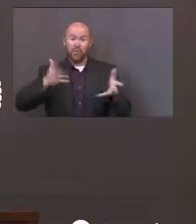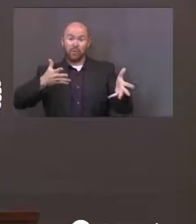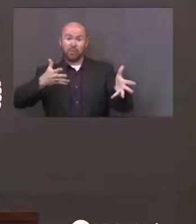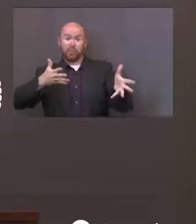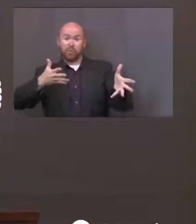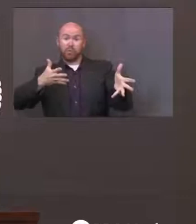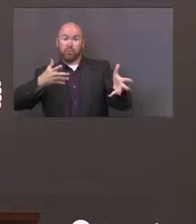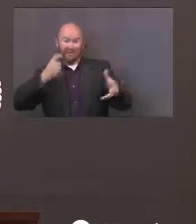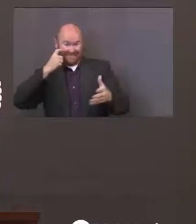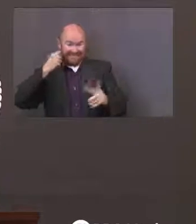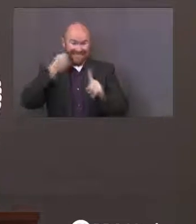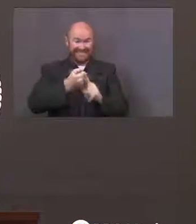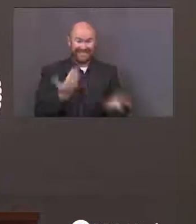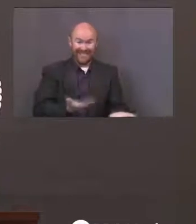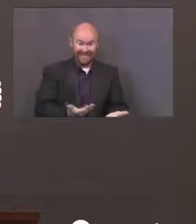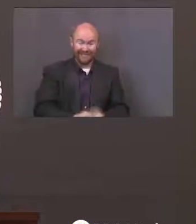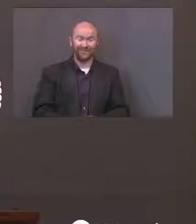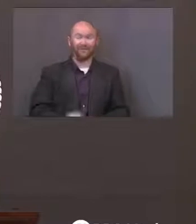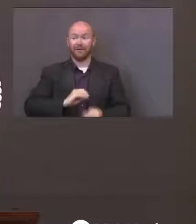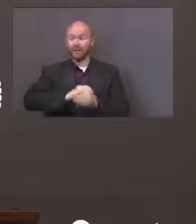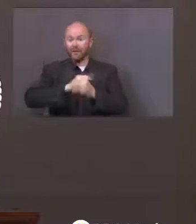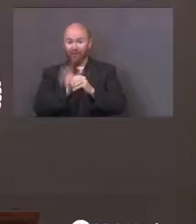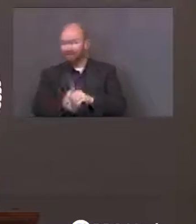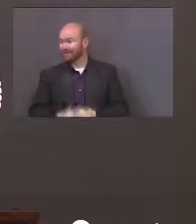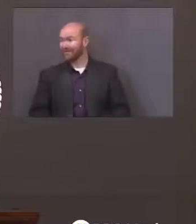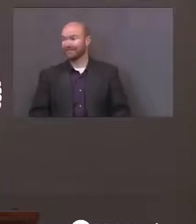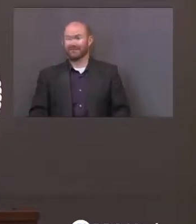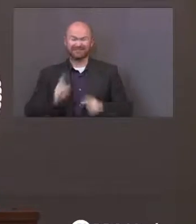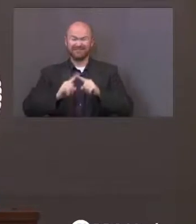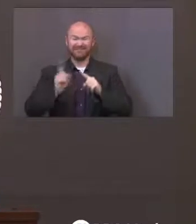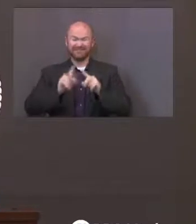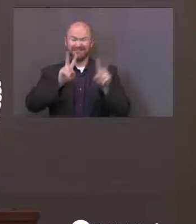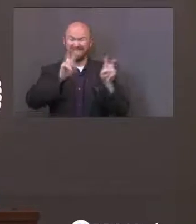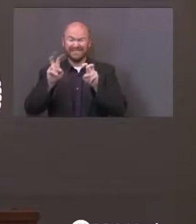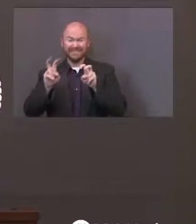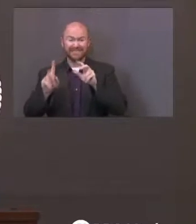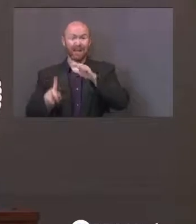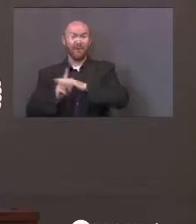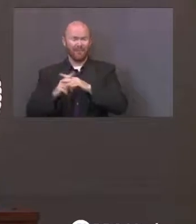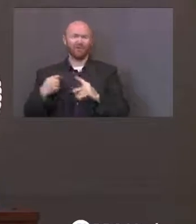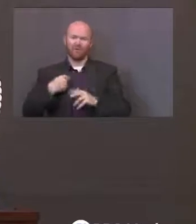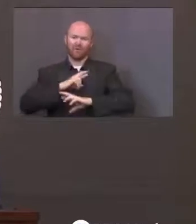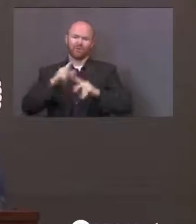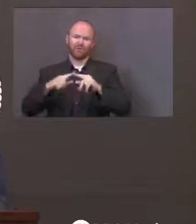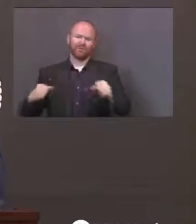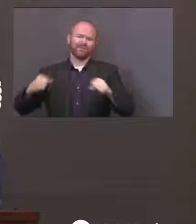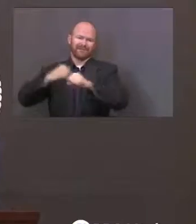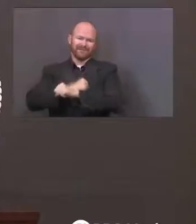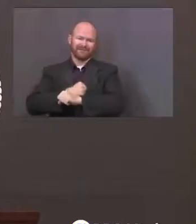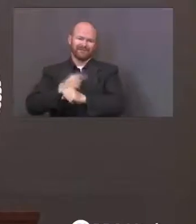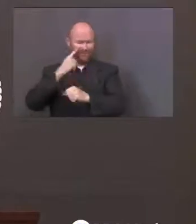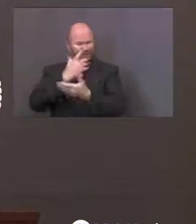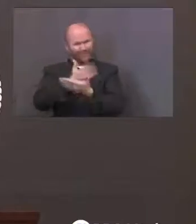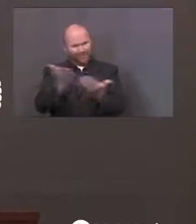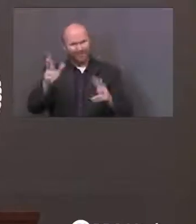week or a global pandemic. We're here together, and we appreciate everything that you're doing. Thank you. Governor?